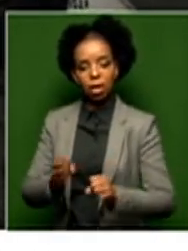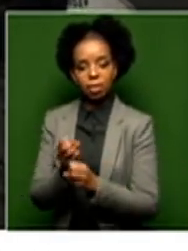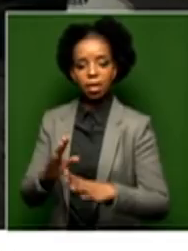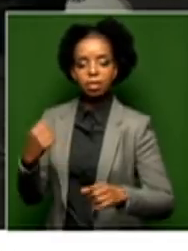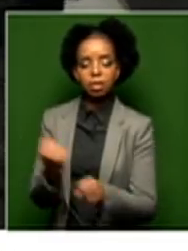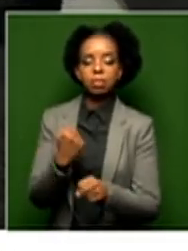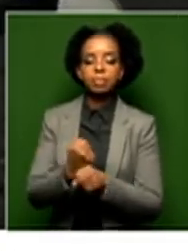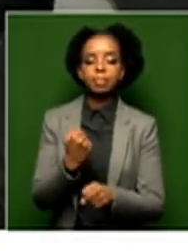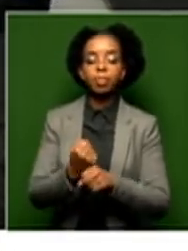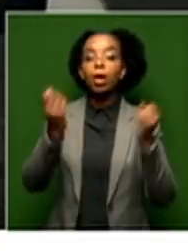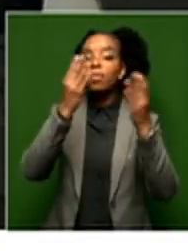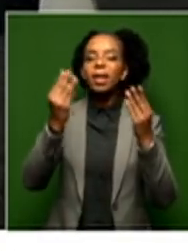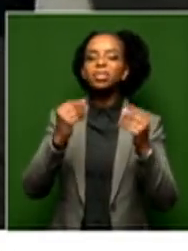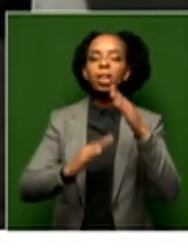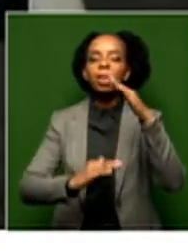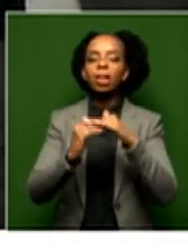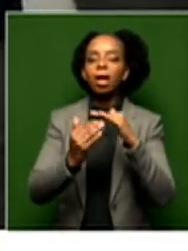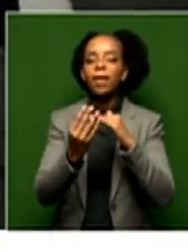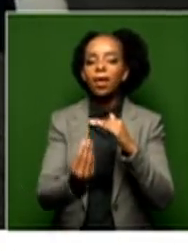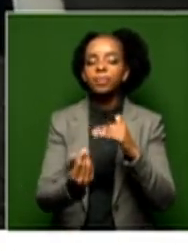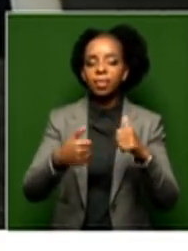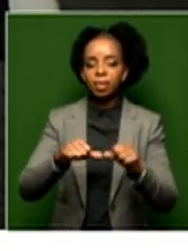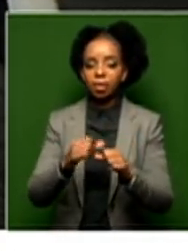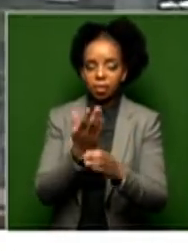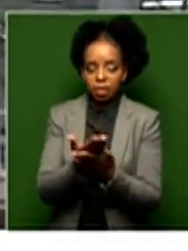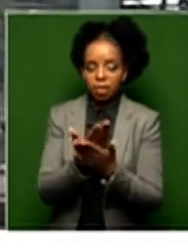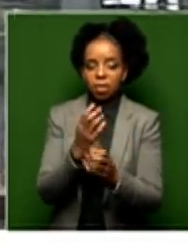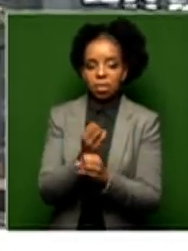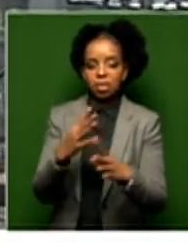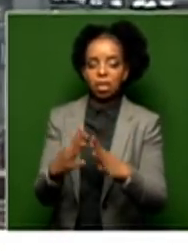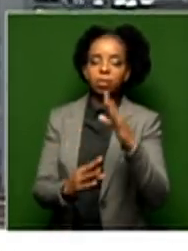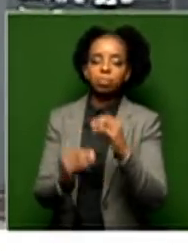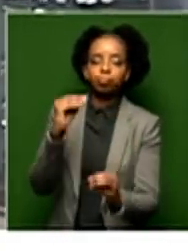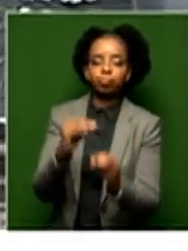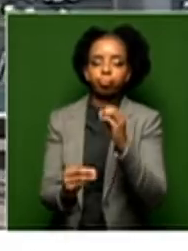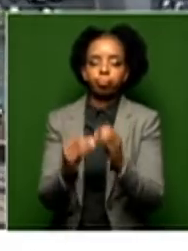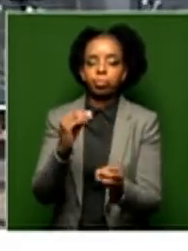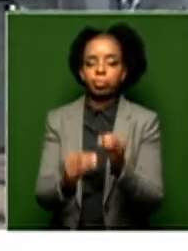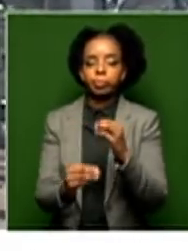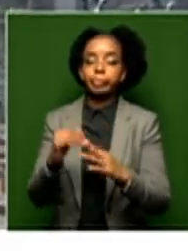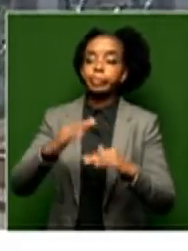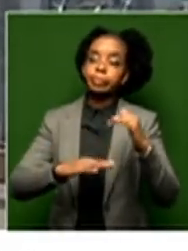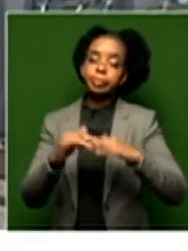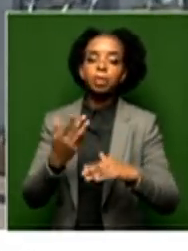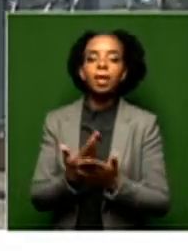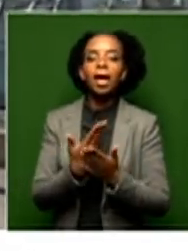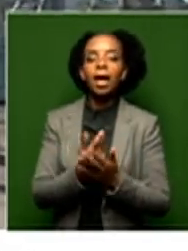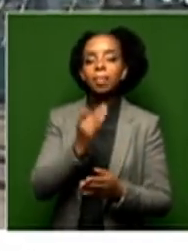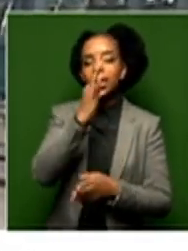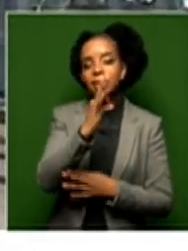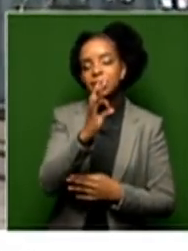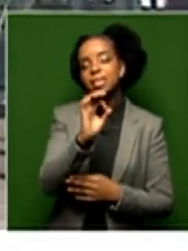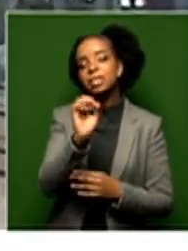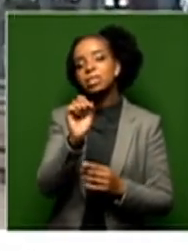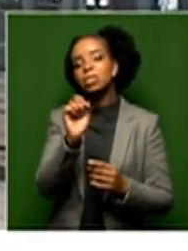financial closure and construction can be 3.5 years. So those projects